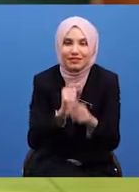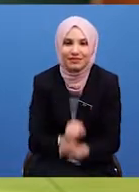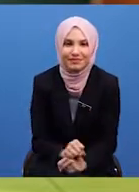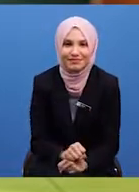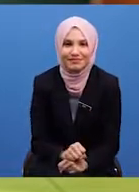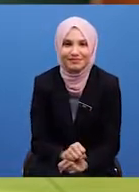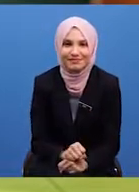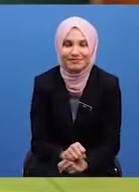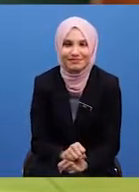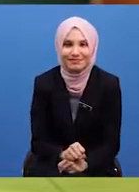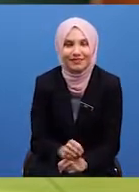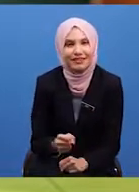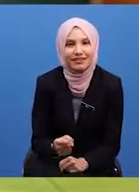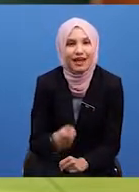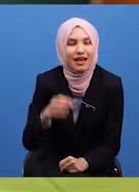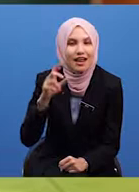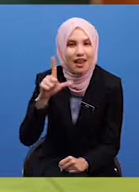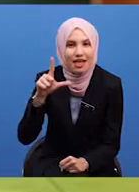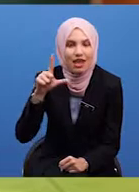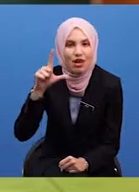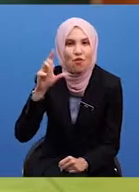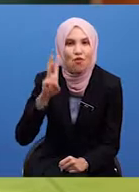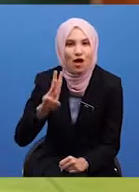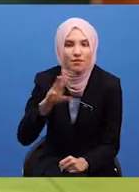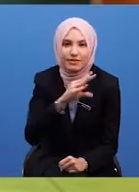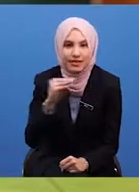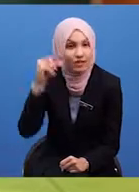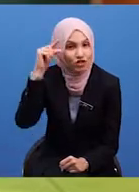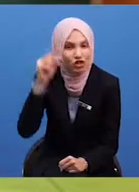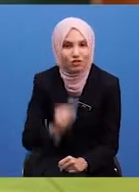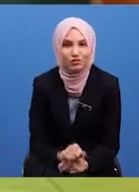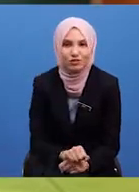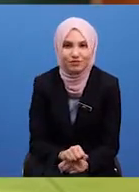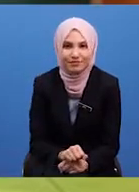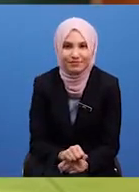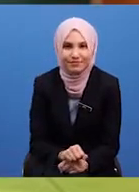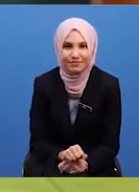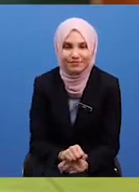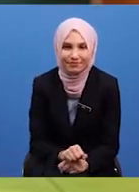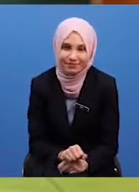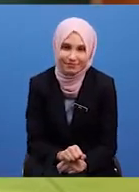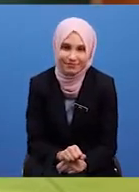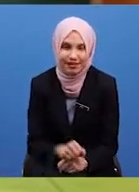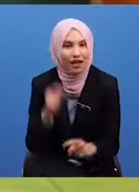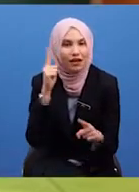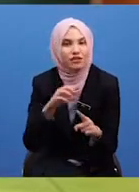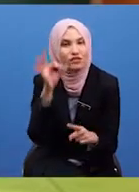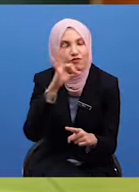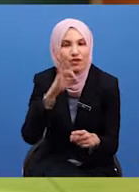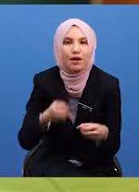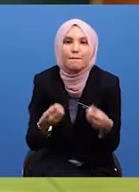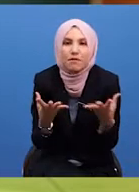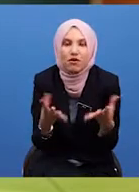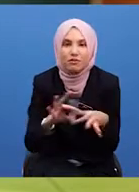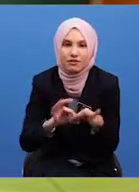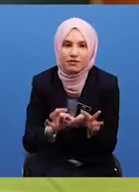right. There are Lynn Webbings and Joff Boulder. In order to find out more